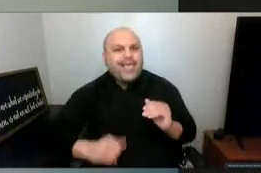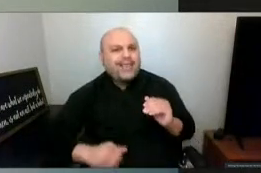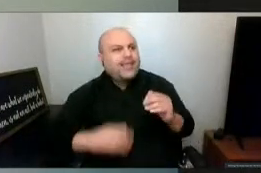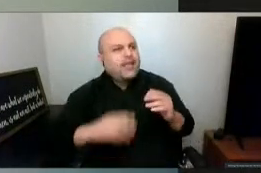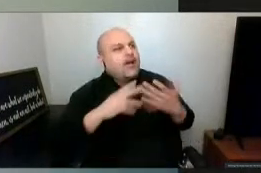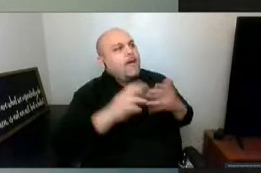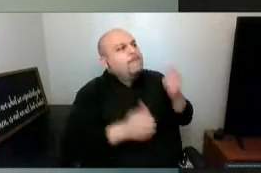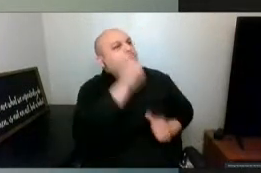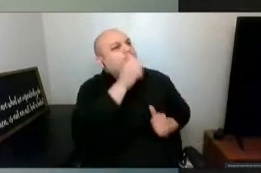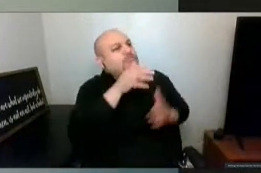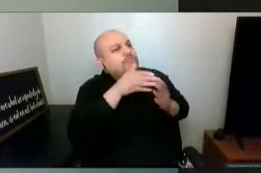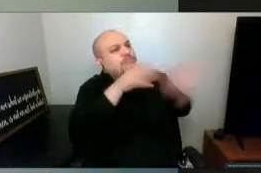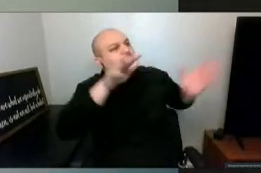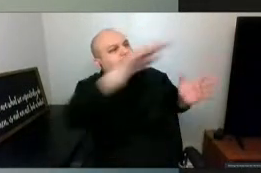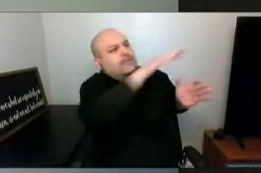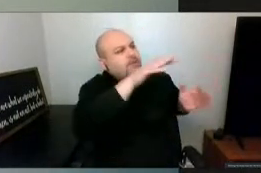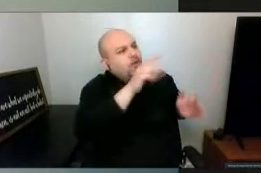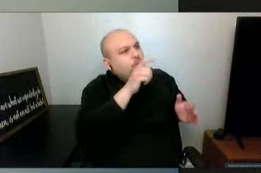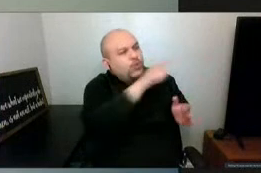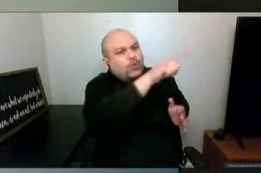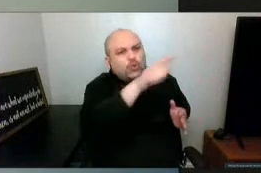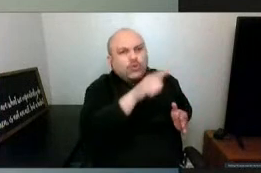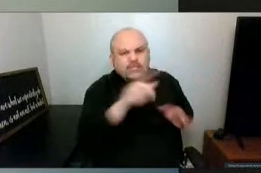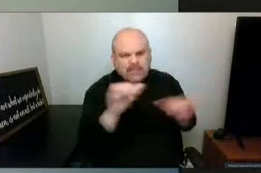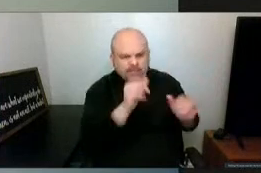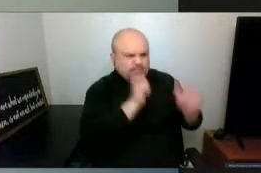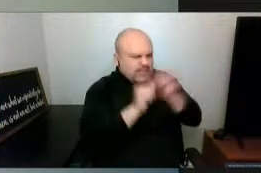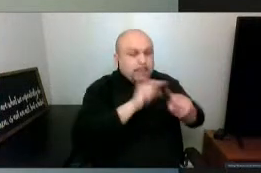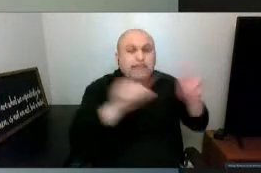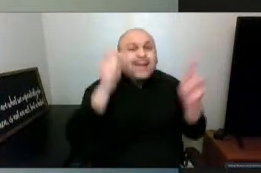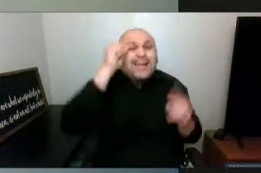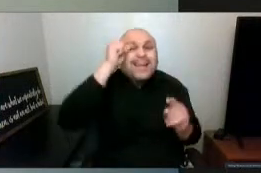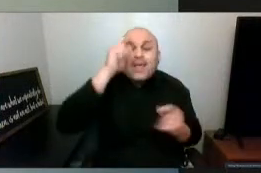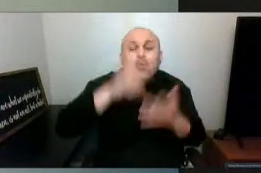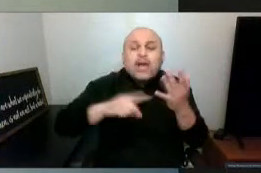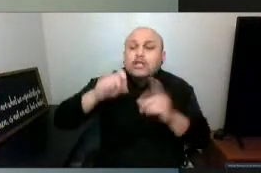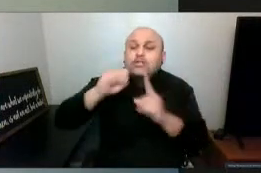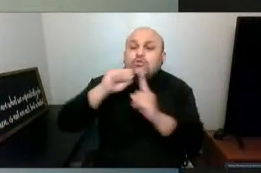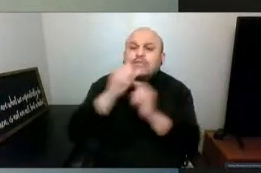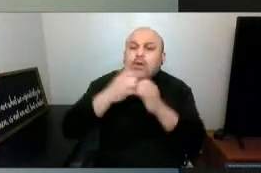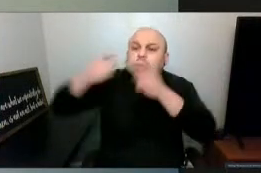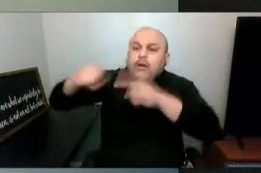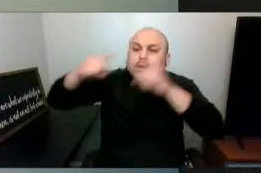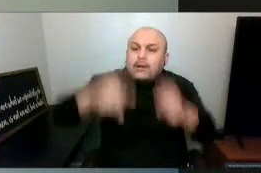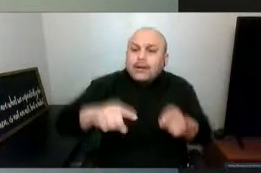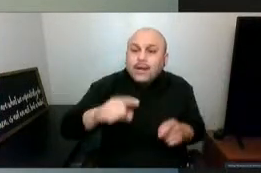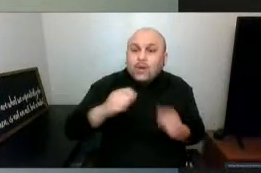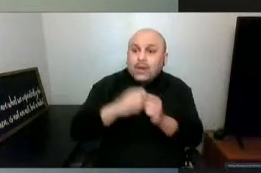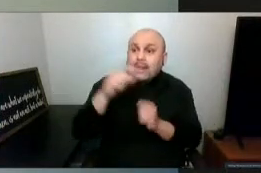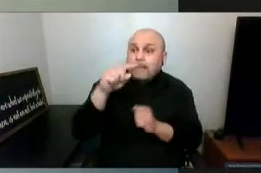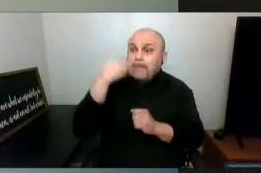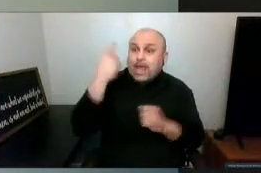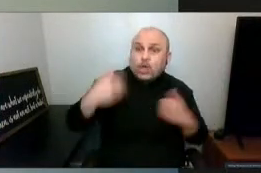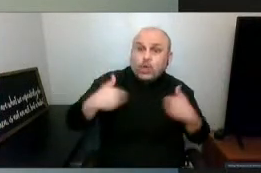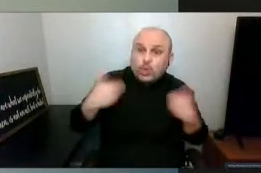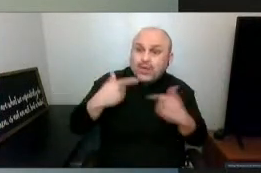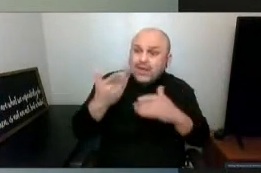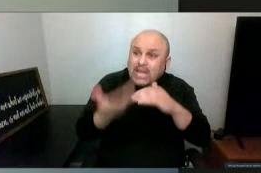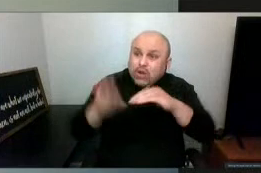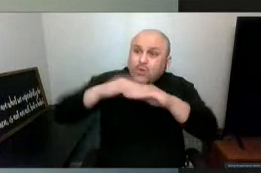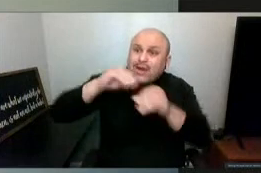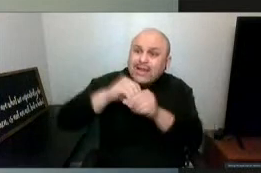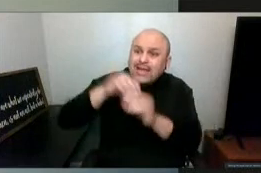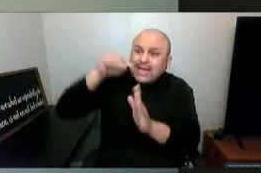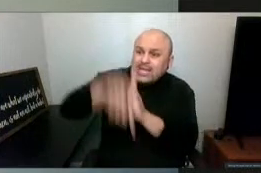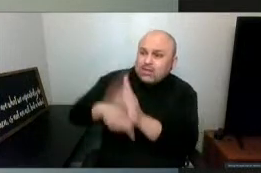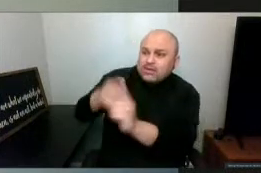children who were suffering, right? And I think the dynamic you're pointing to with Black youth who had increases in suicide versus